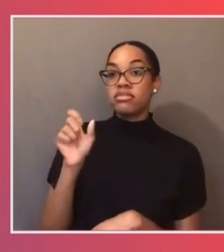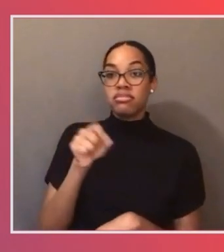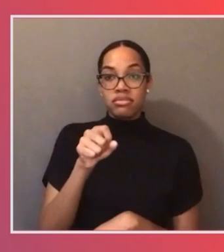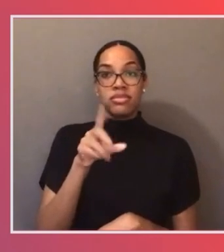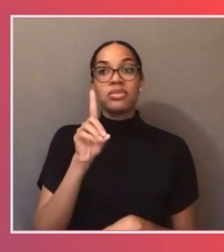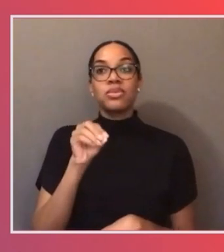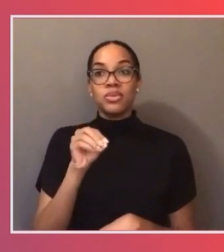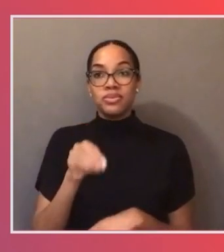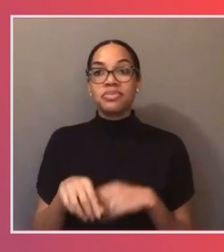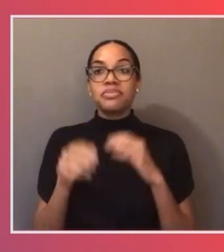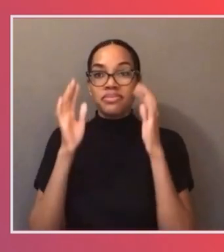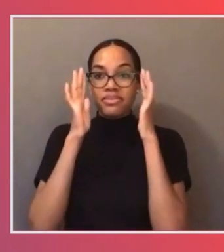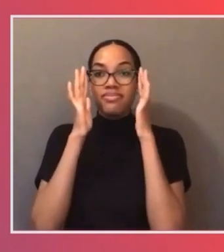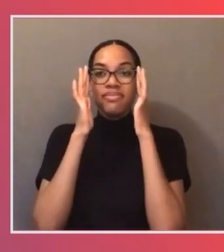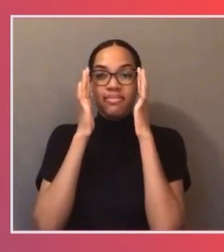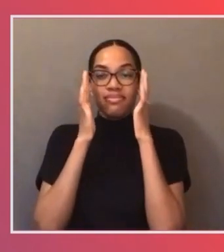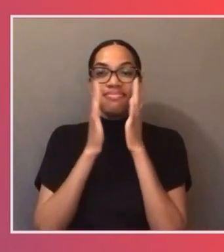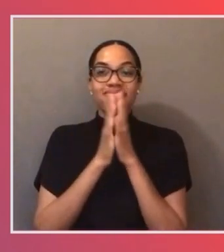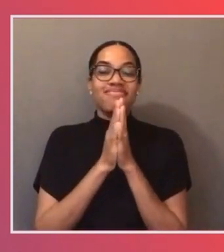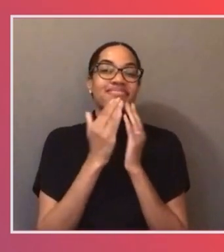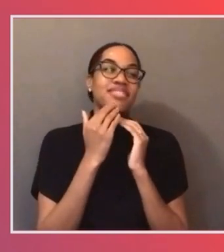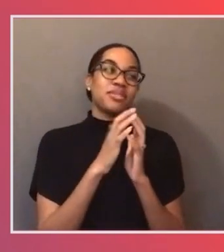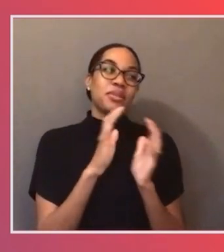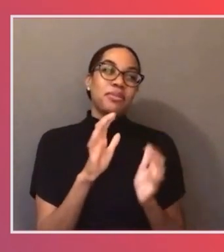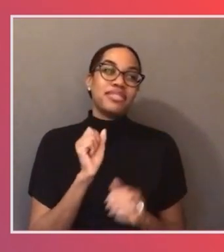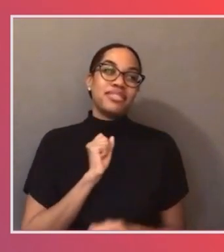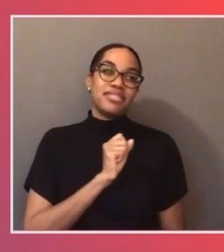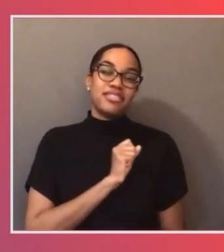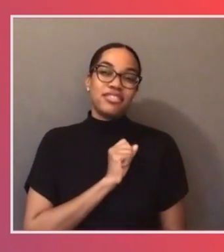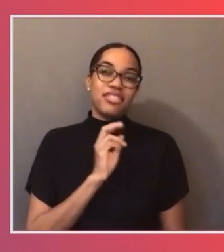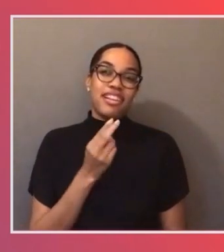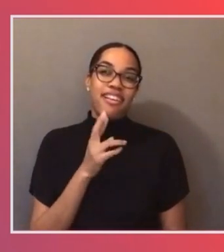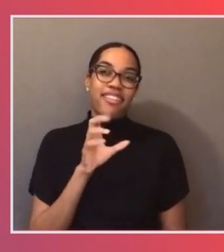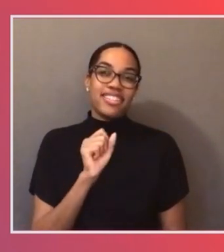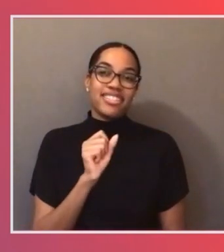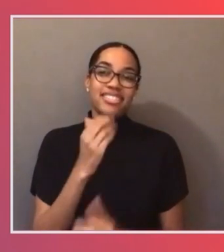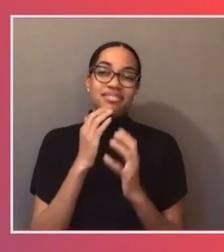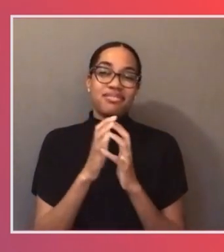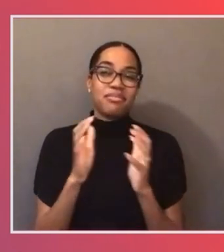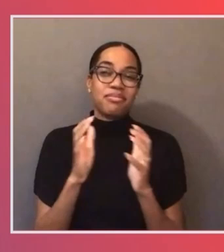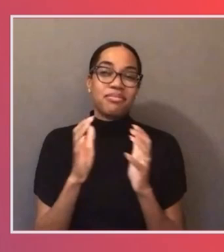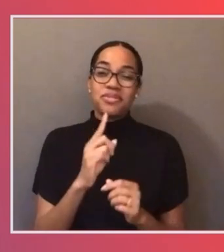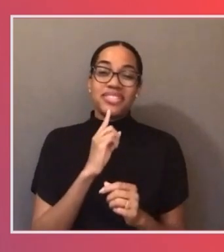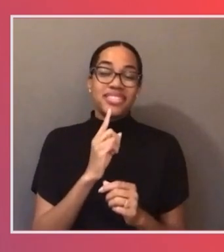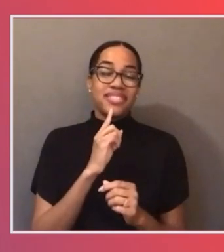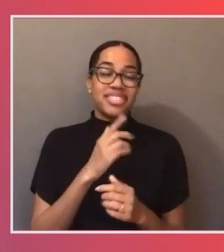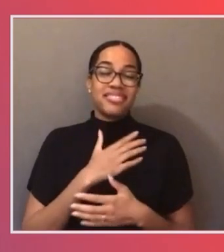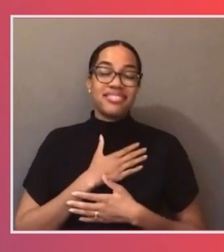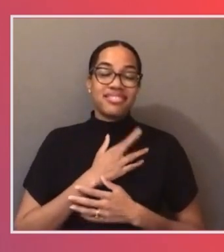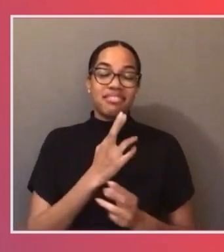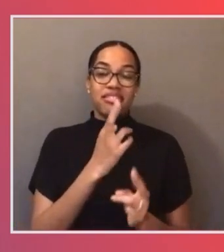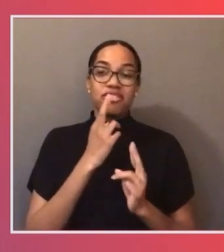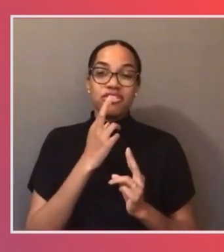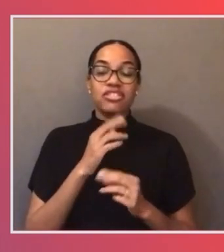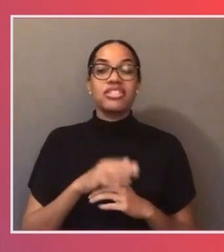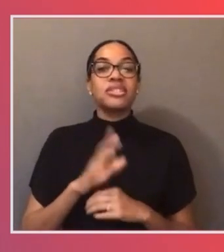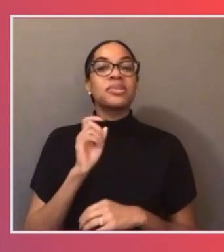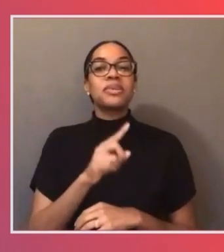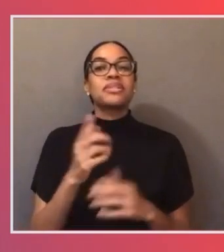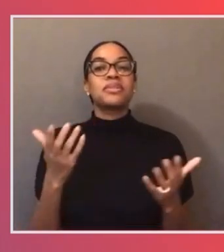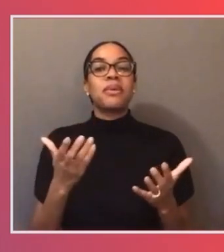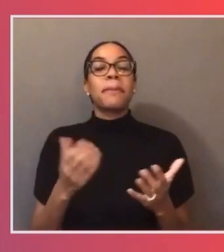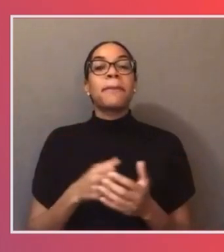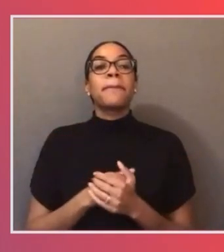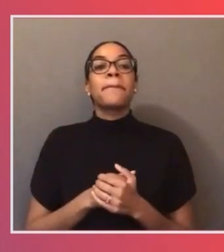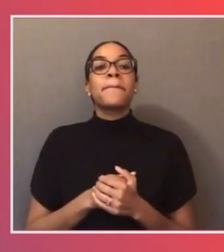you, Senator Harris. This is a real honor. My question for you is, who is your favorite